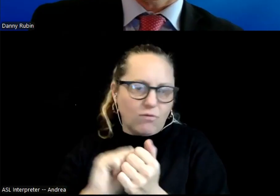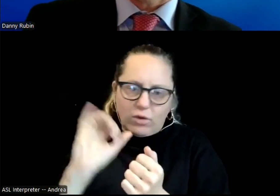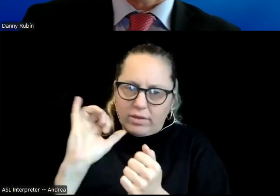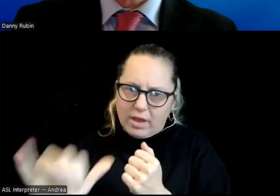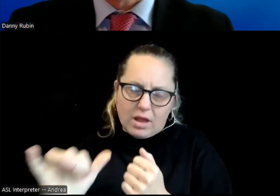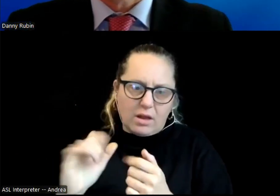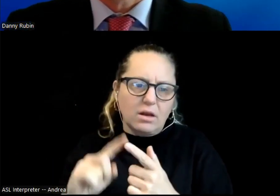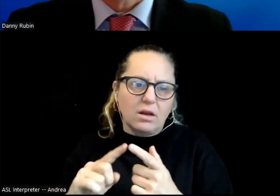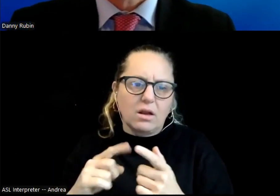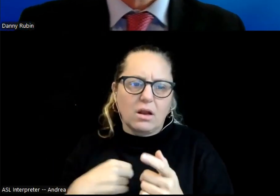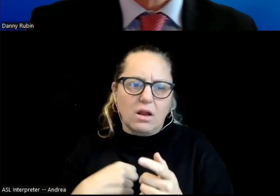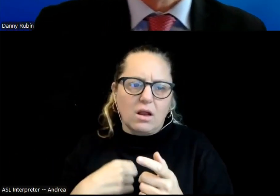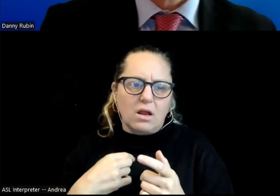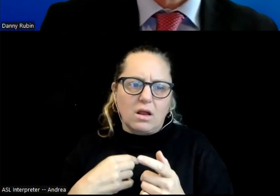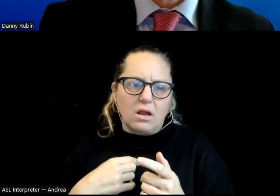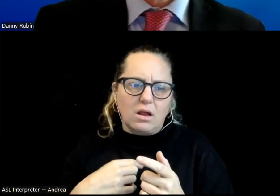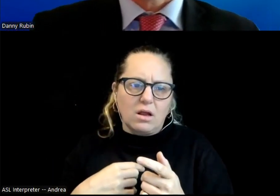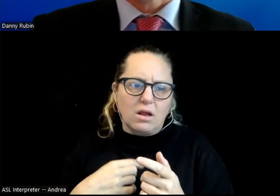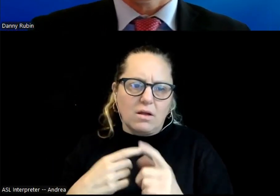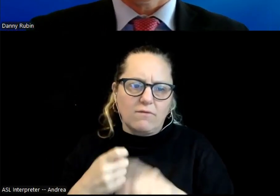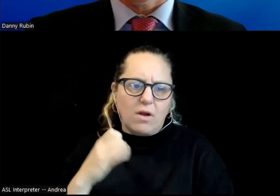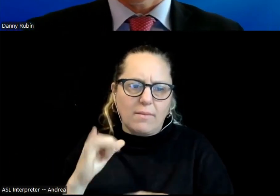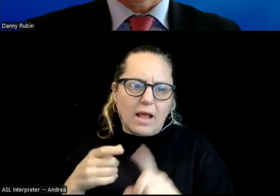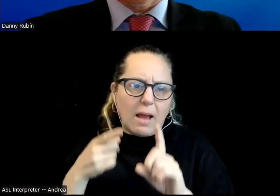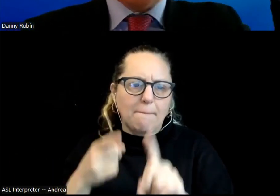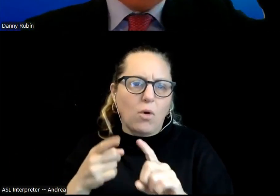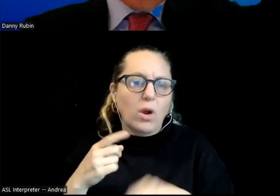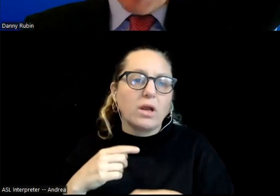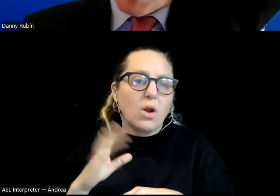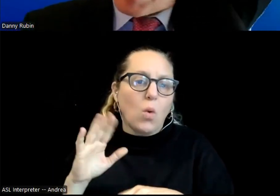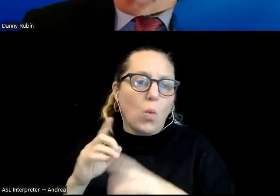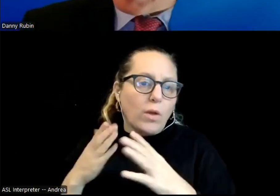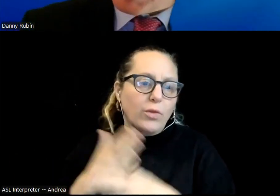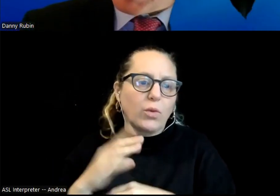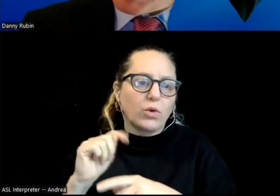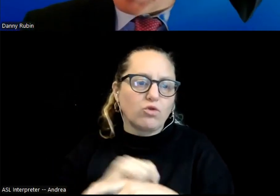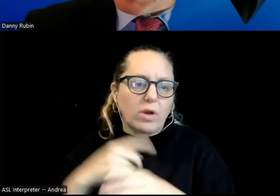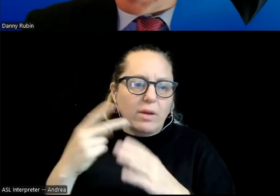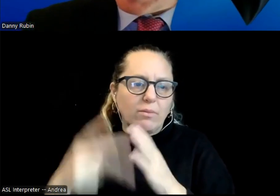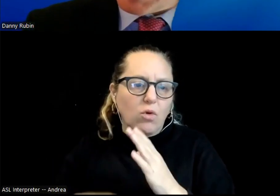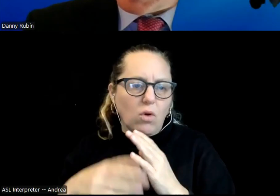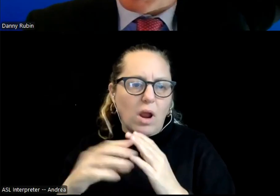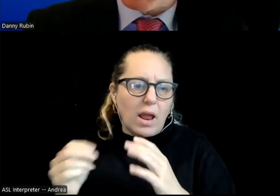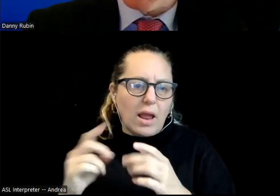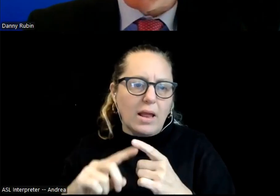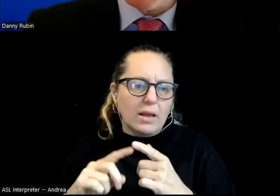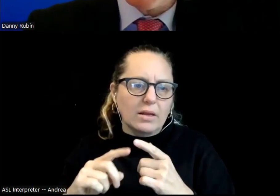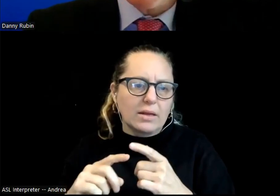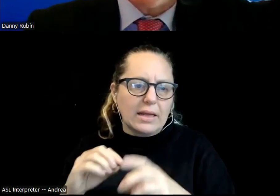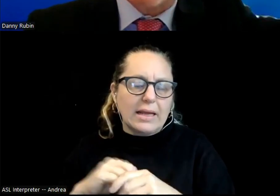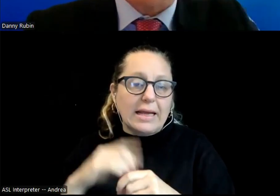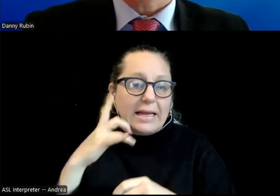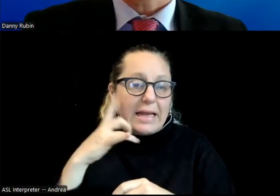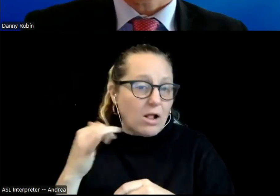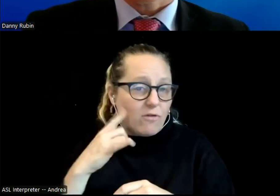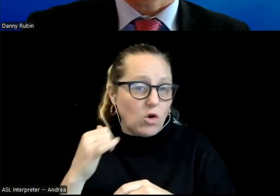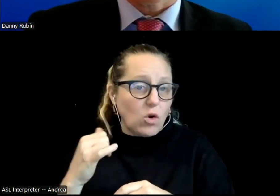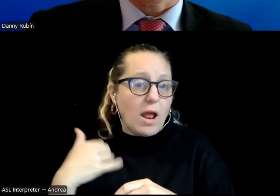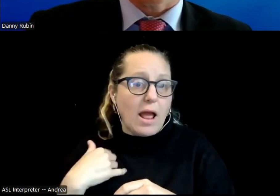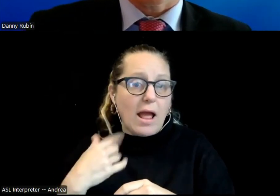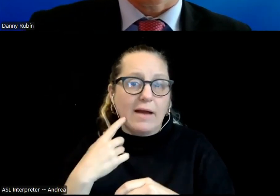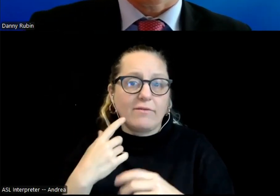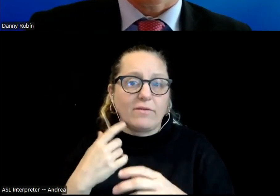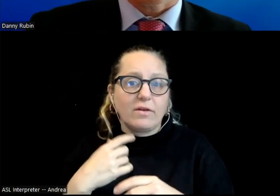And from that point on, went through a training program. And in California, we have a